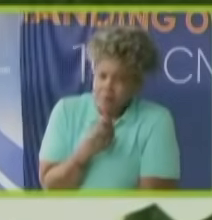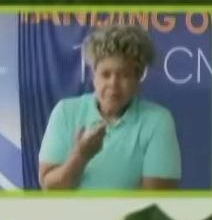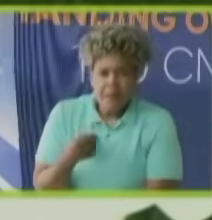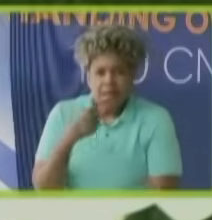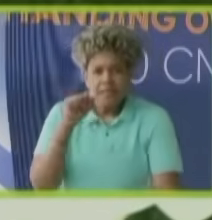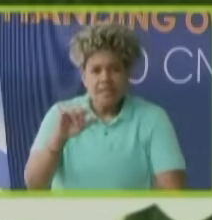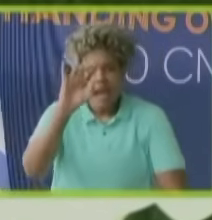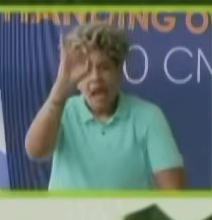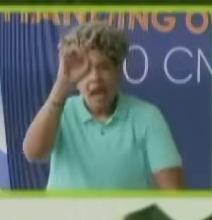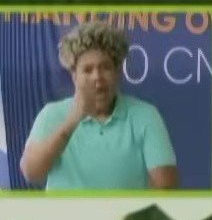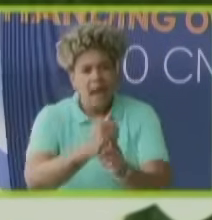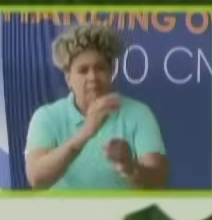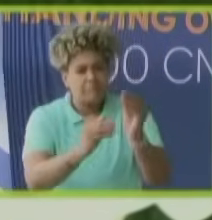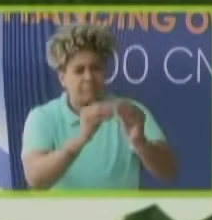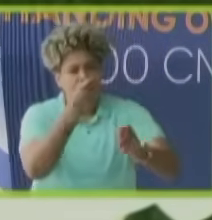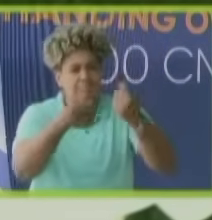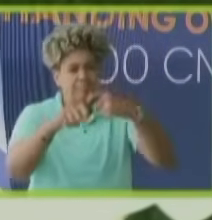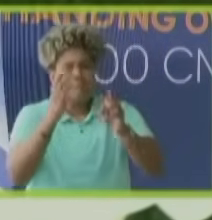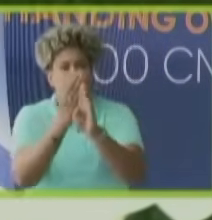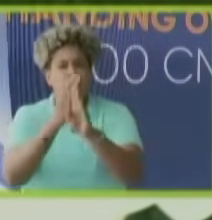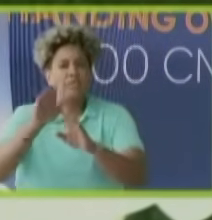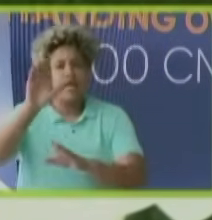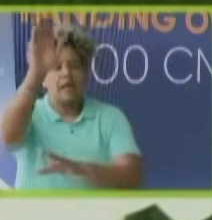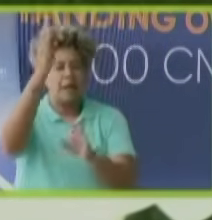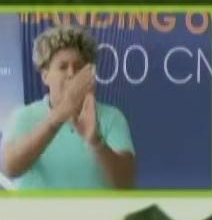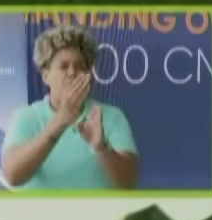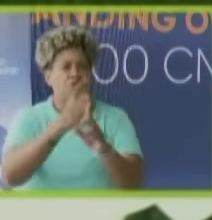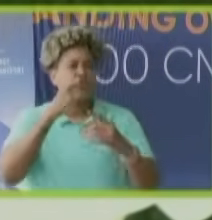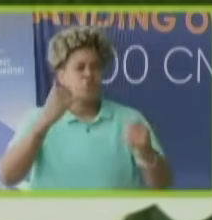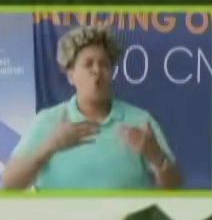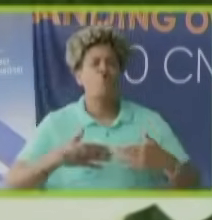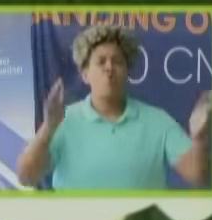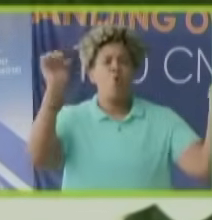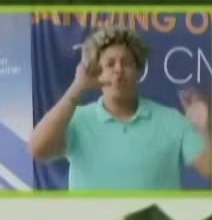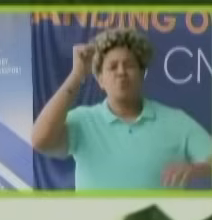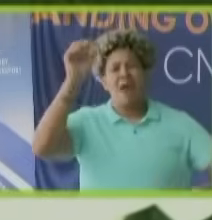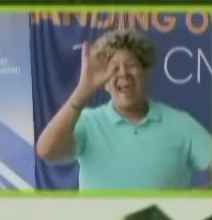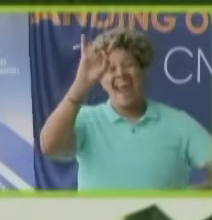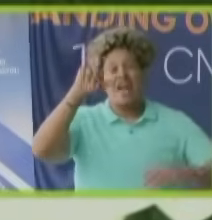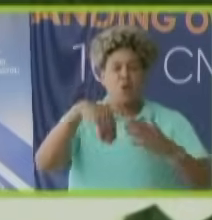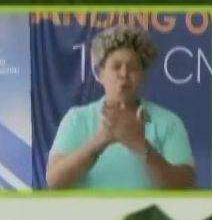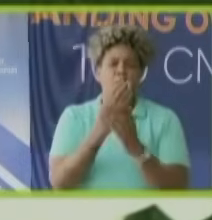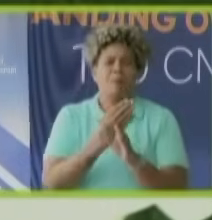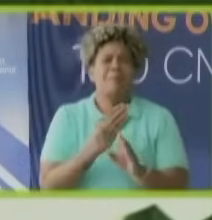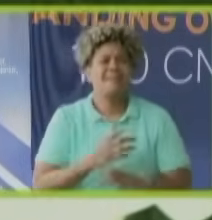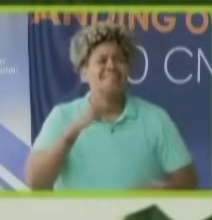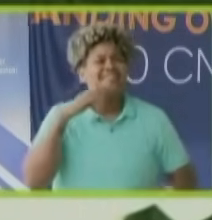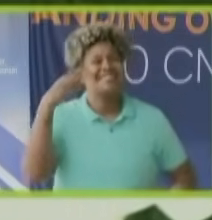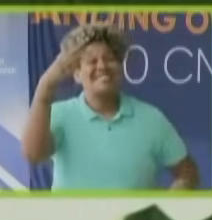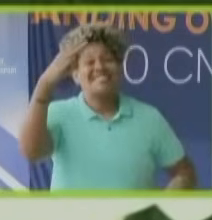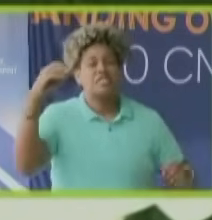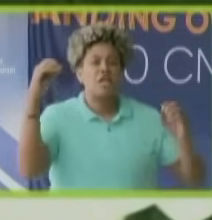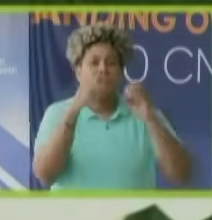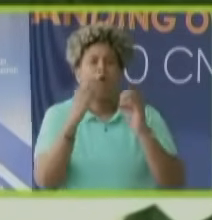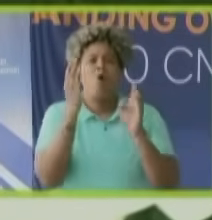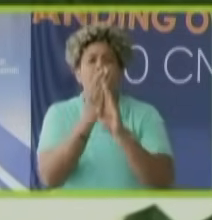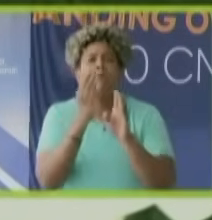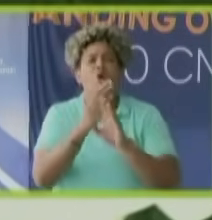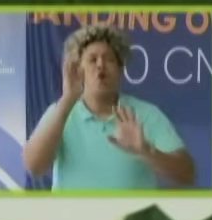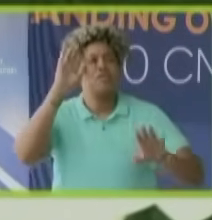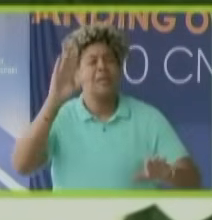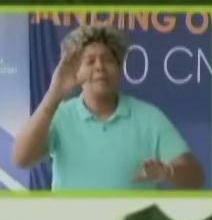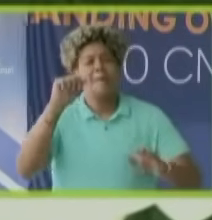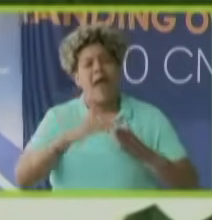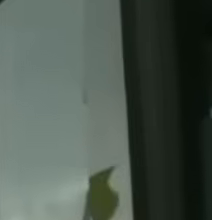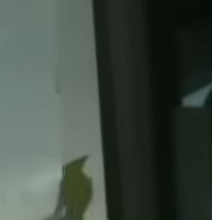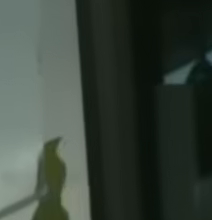8 reconditioned hill route buses are being rolled out tomorrow morning as well, with 16 more to come by the